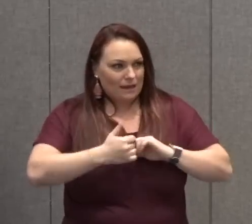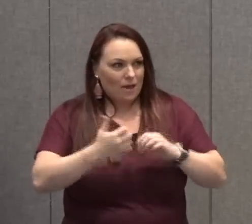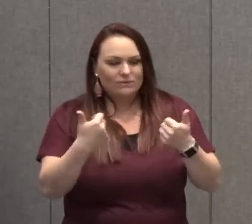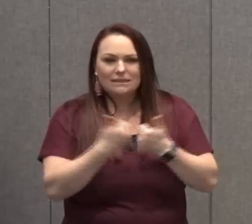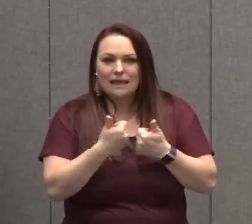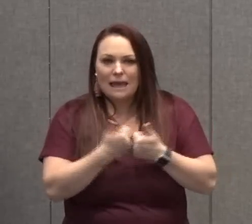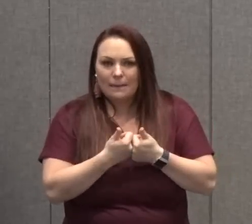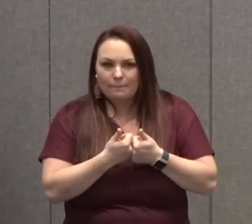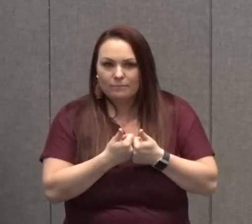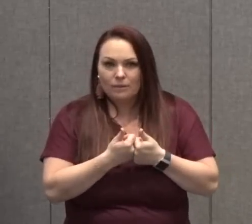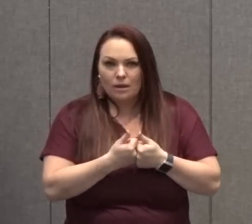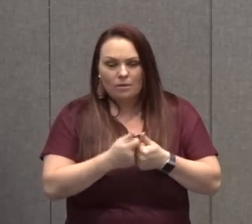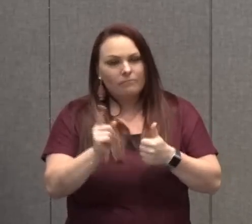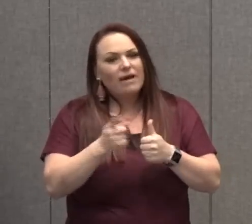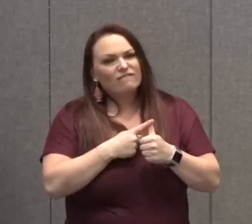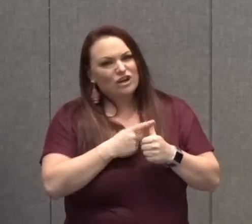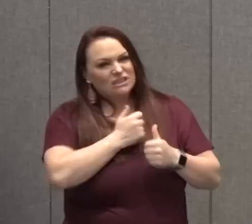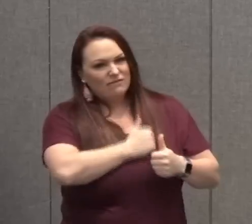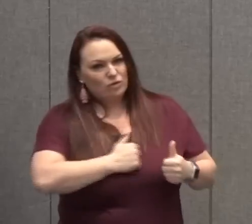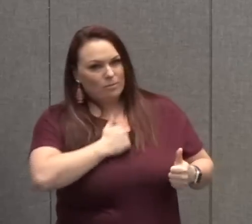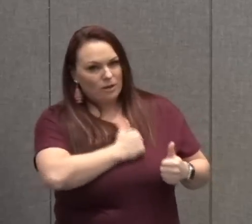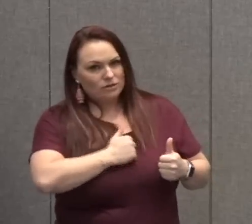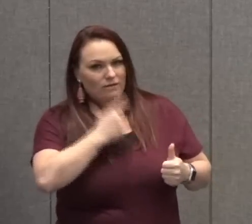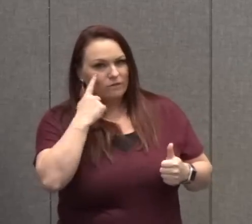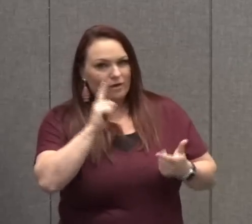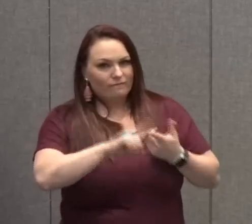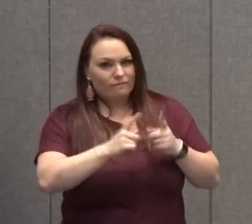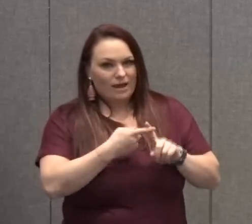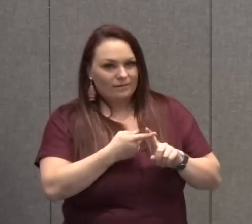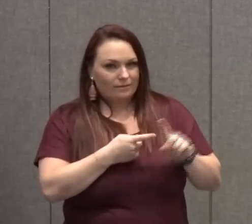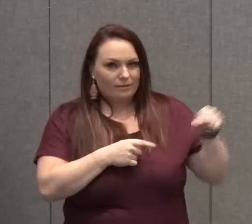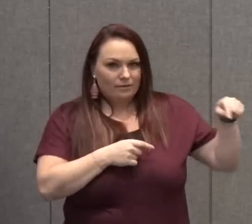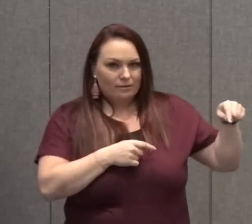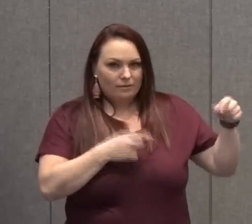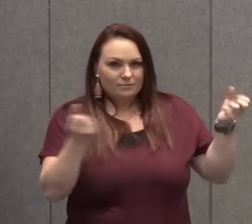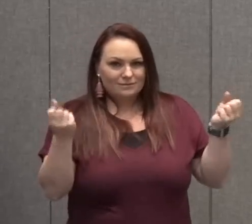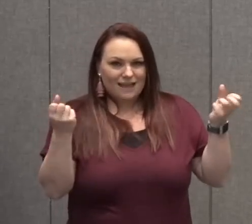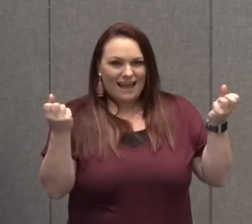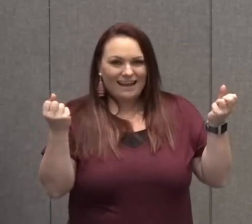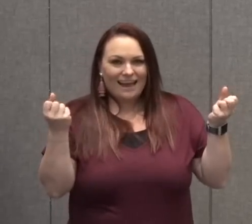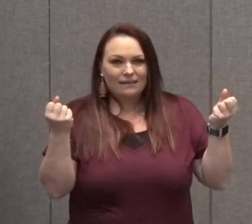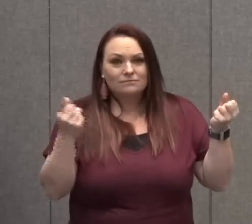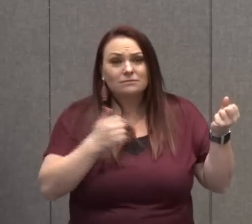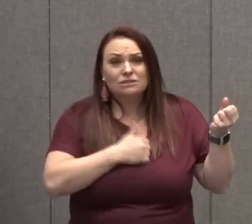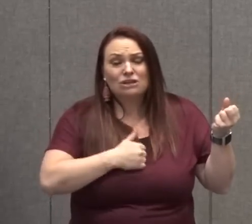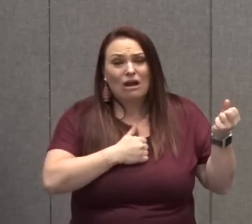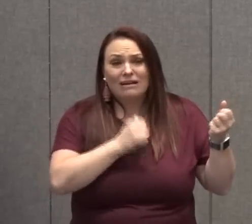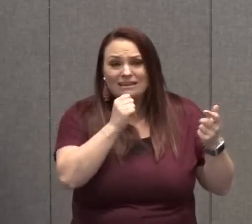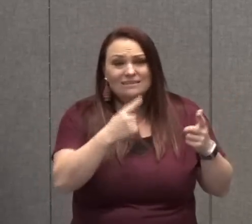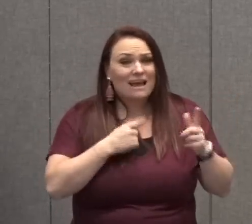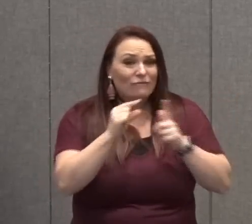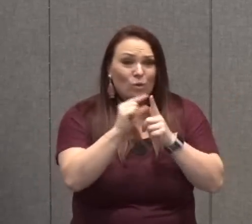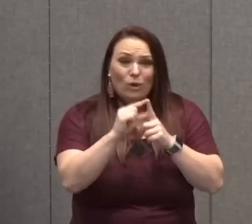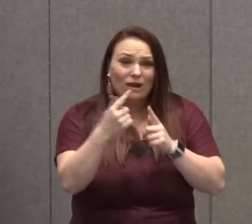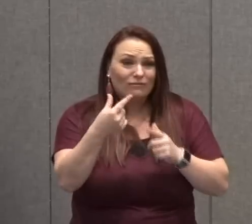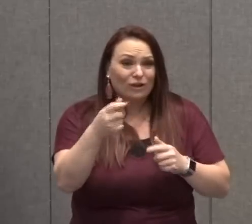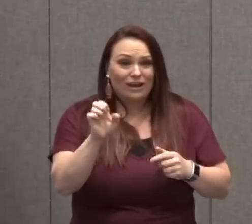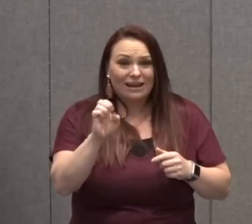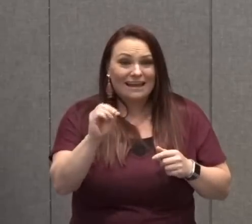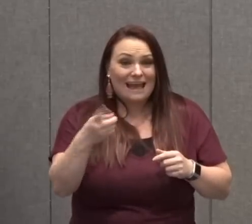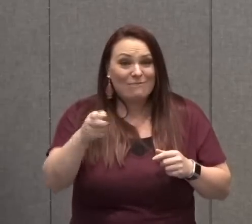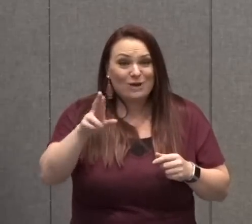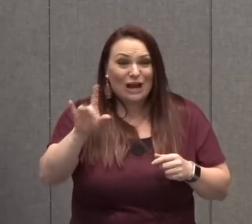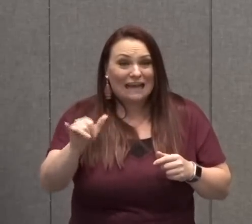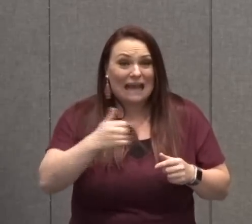Okay. Okay. I'm ready. first I do need to apologize for our little friend over here who is signing and probably doesn't have a word for Geopardy. I'm so sorry.